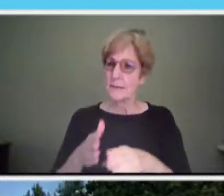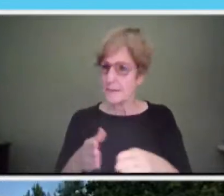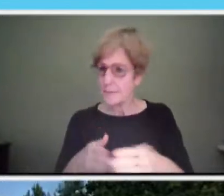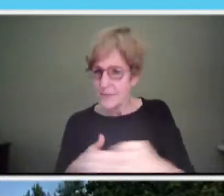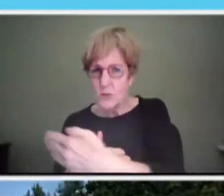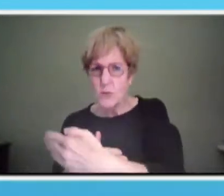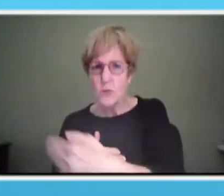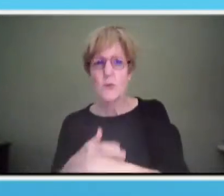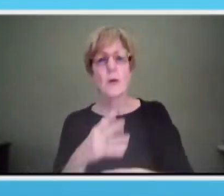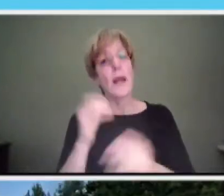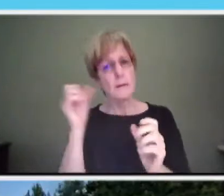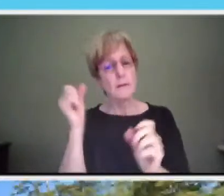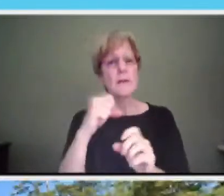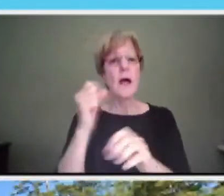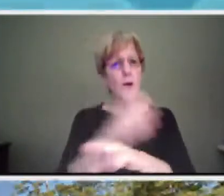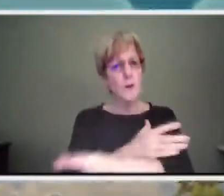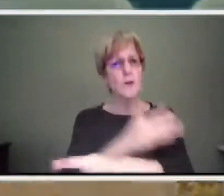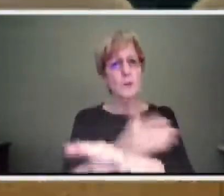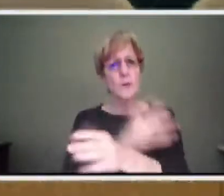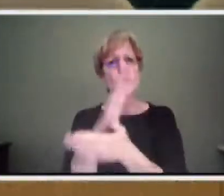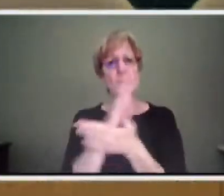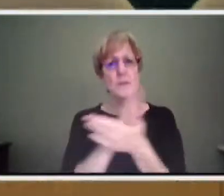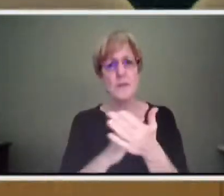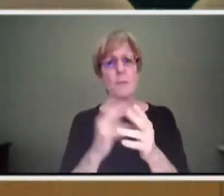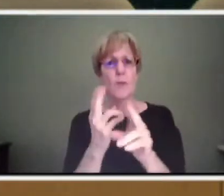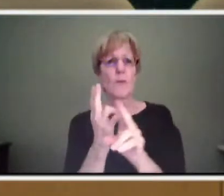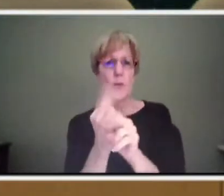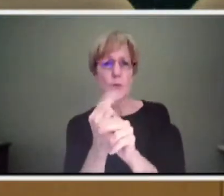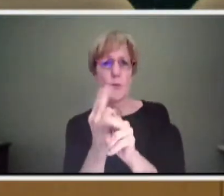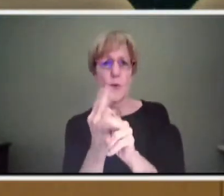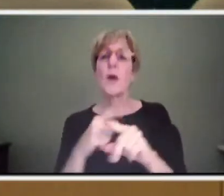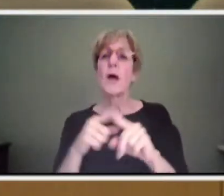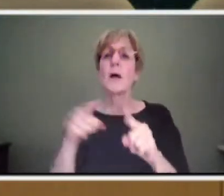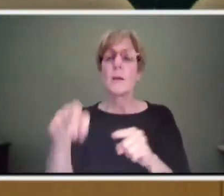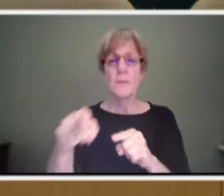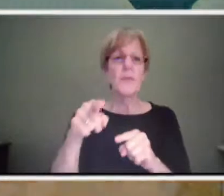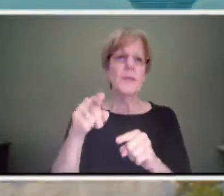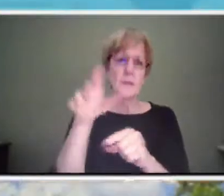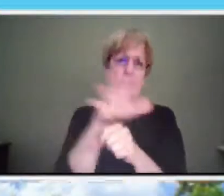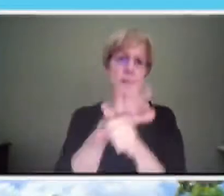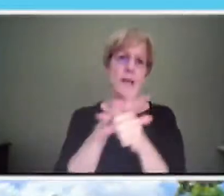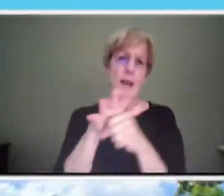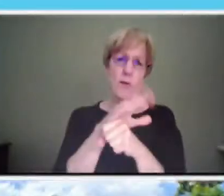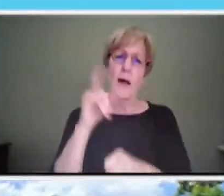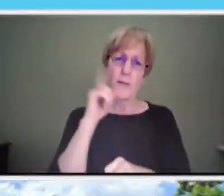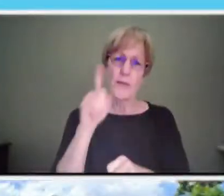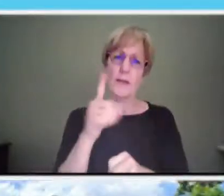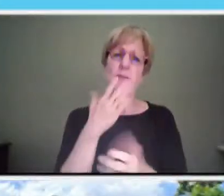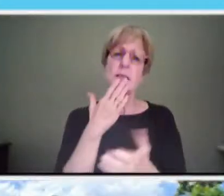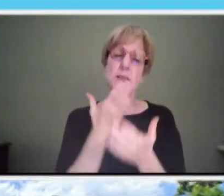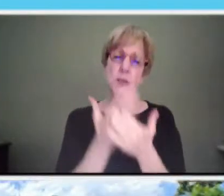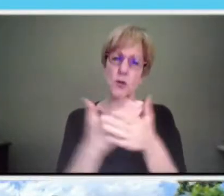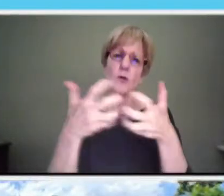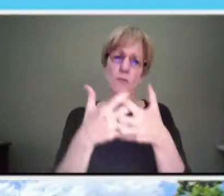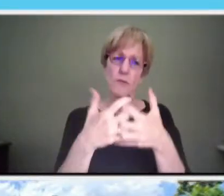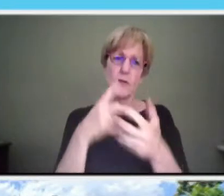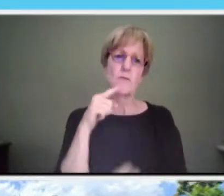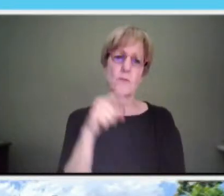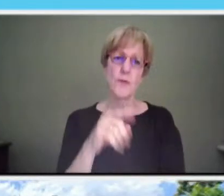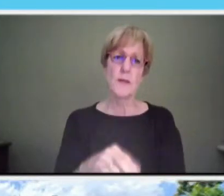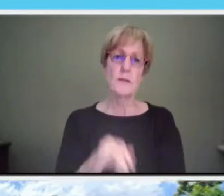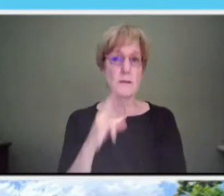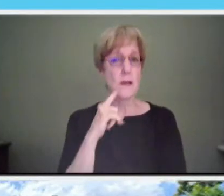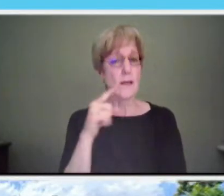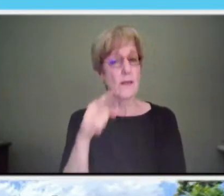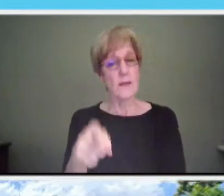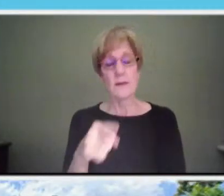work, but here at the intersection, this is certainly a location that I think is a very good fit for this. And I think this product